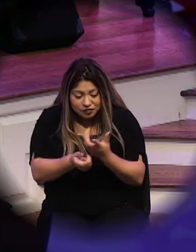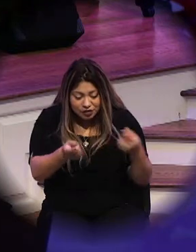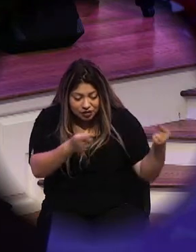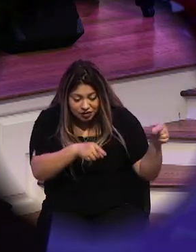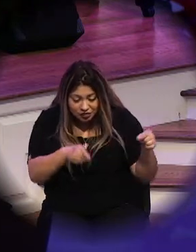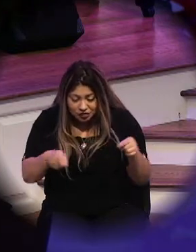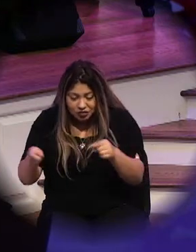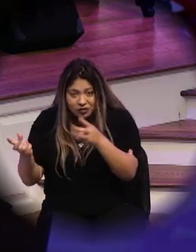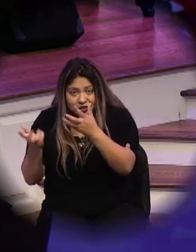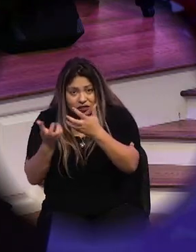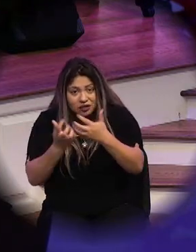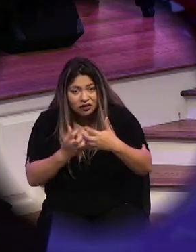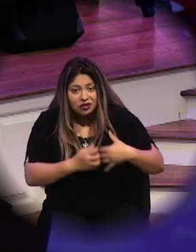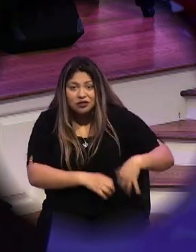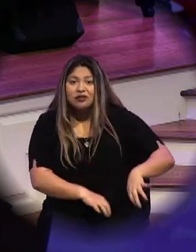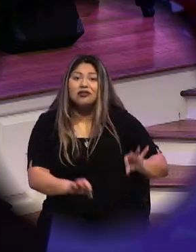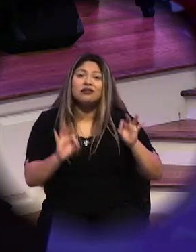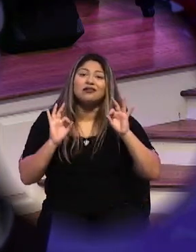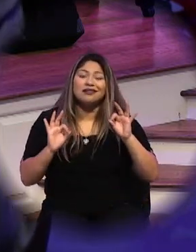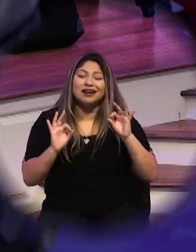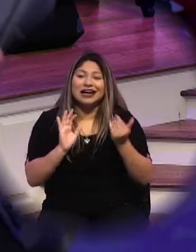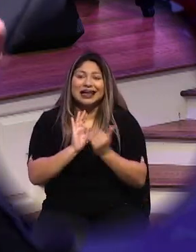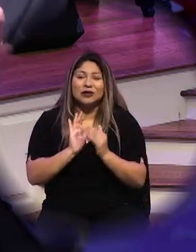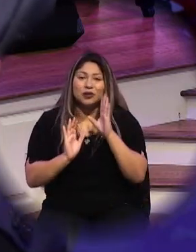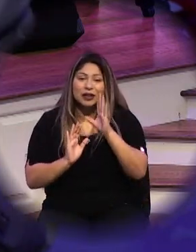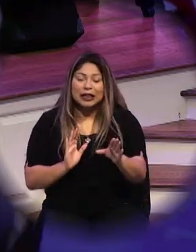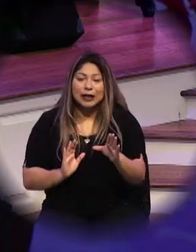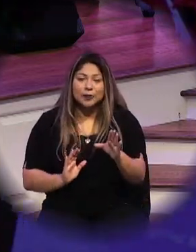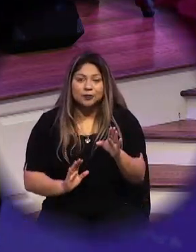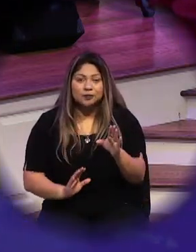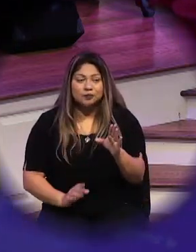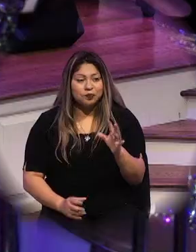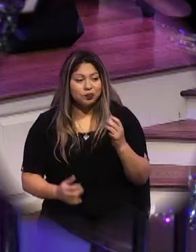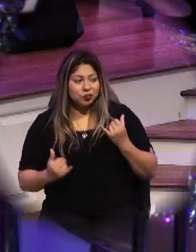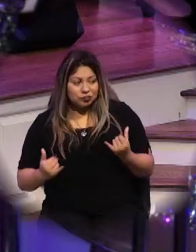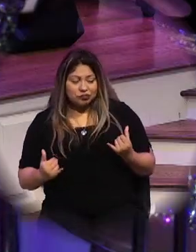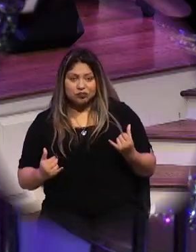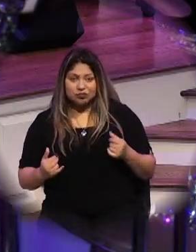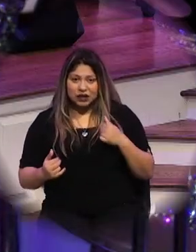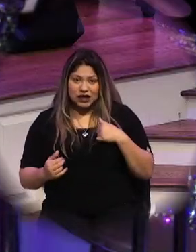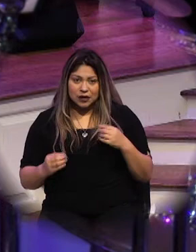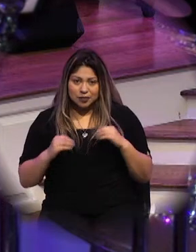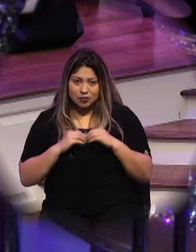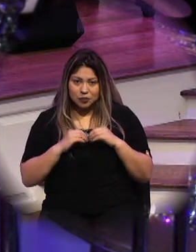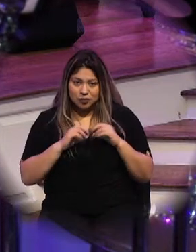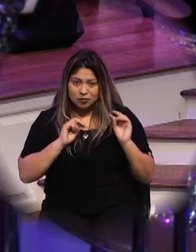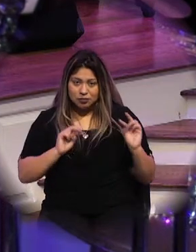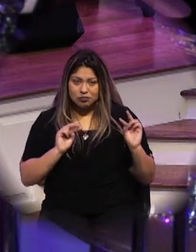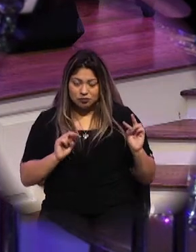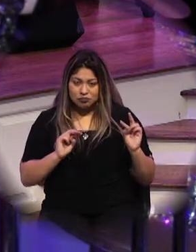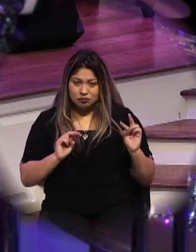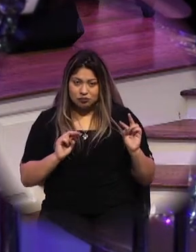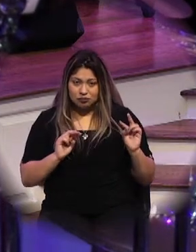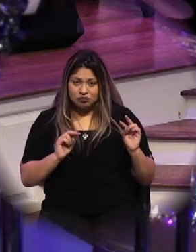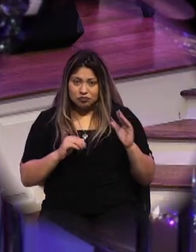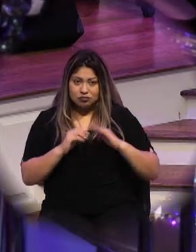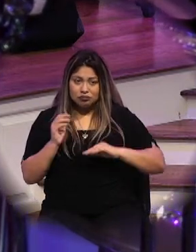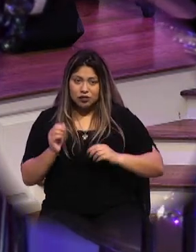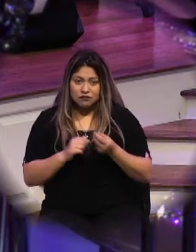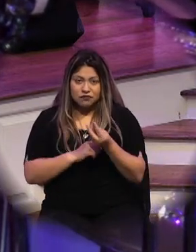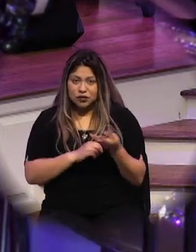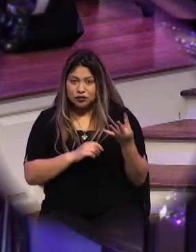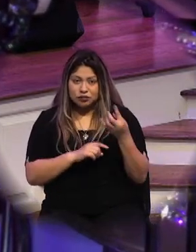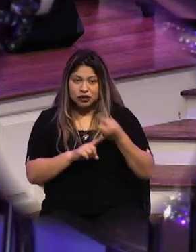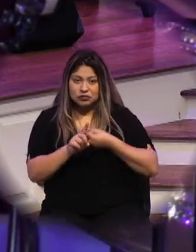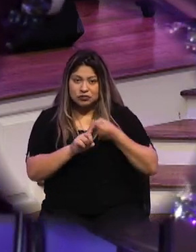the fact that, I don't know about you, but I am more hopeful today than I was just a few months ago, simply because